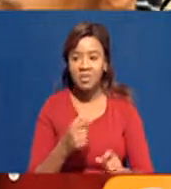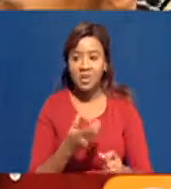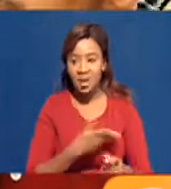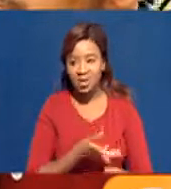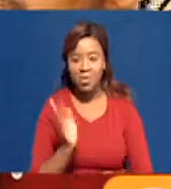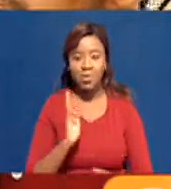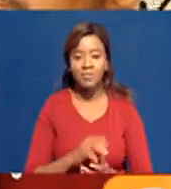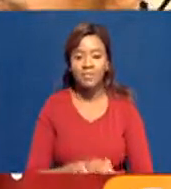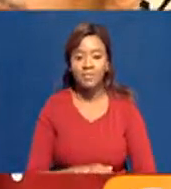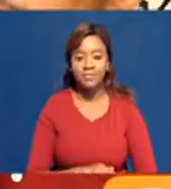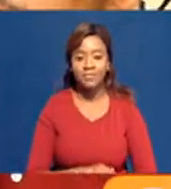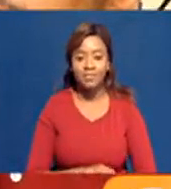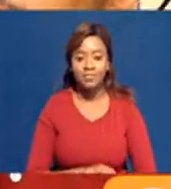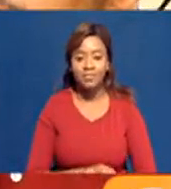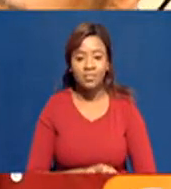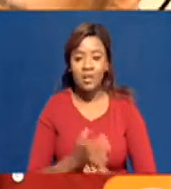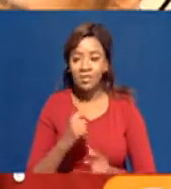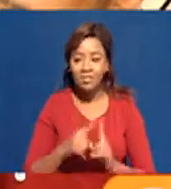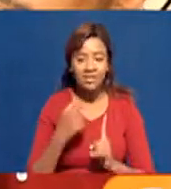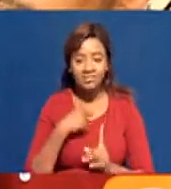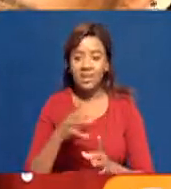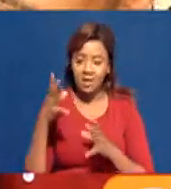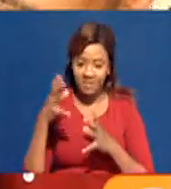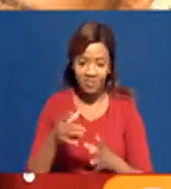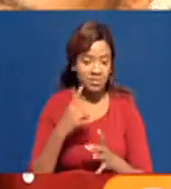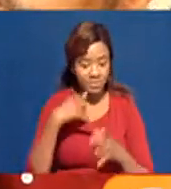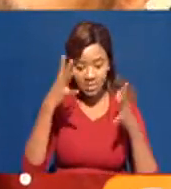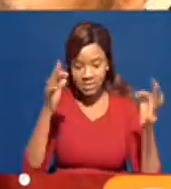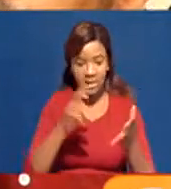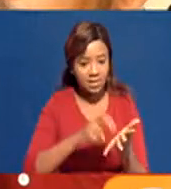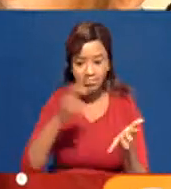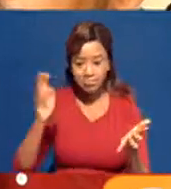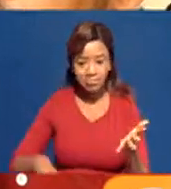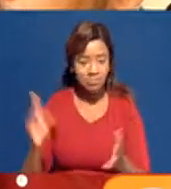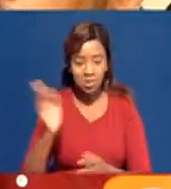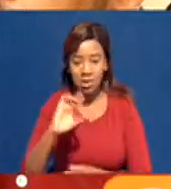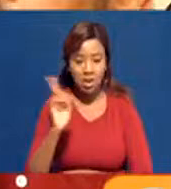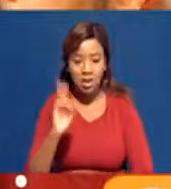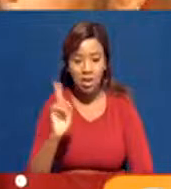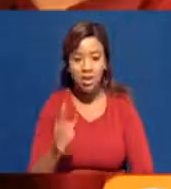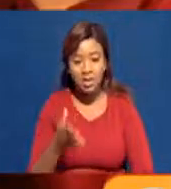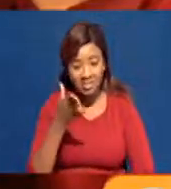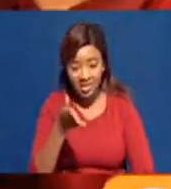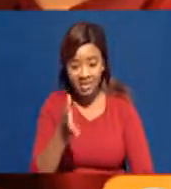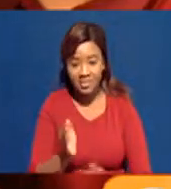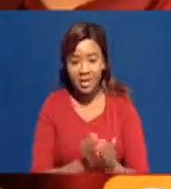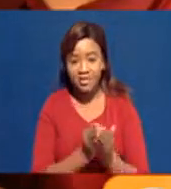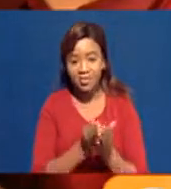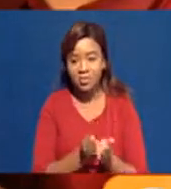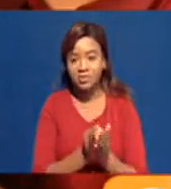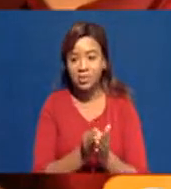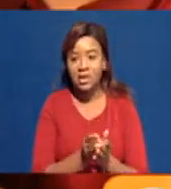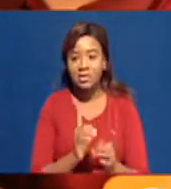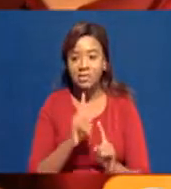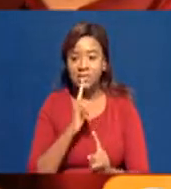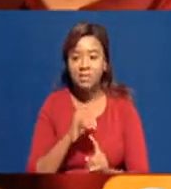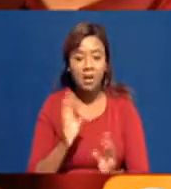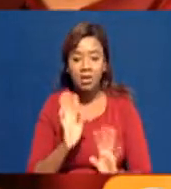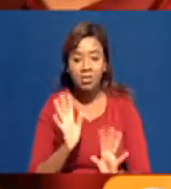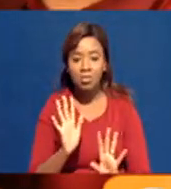well. But forcefully, I just jumped out. We were just at the shore at that time. But he said, no, it's